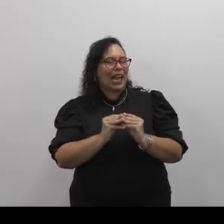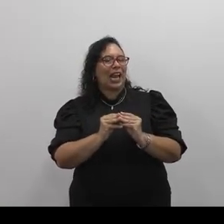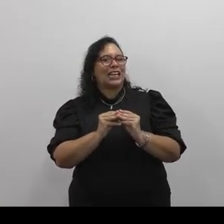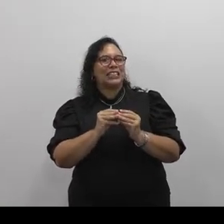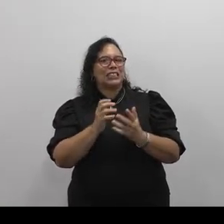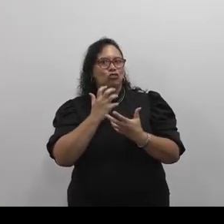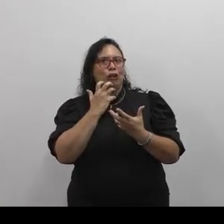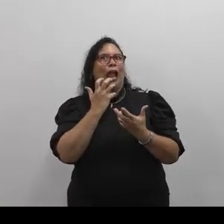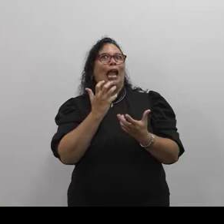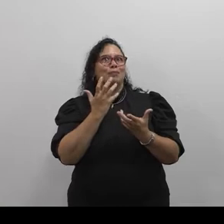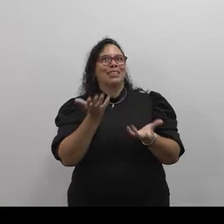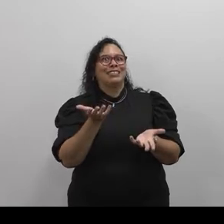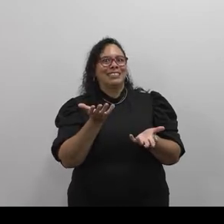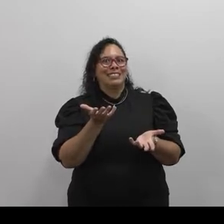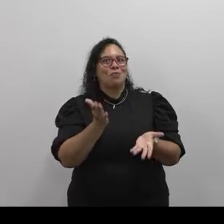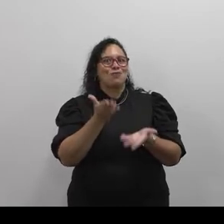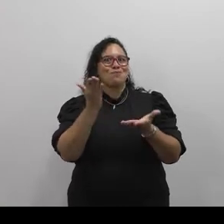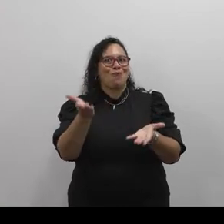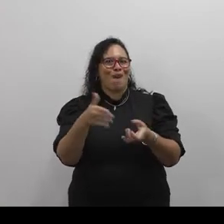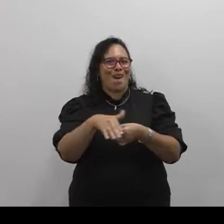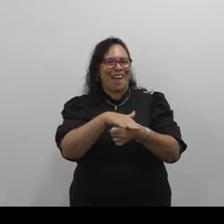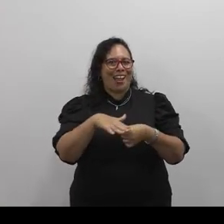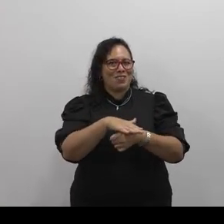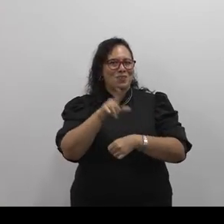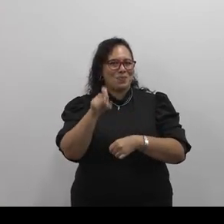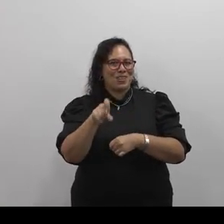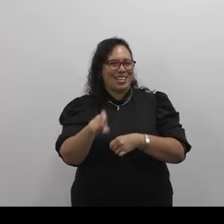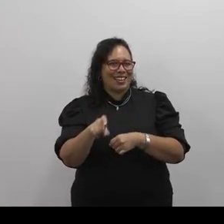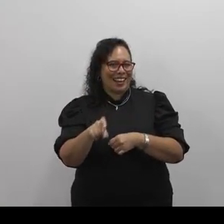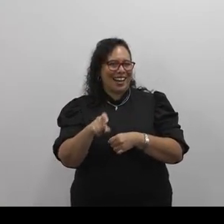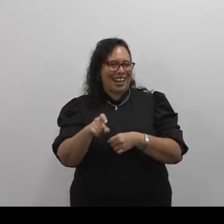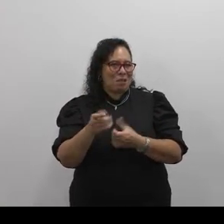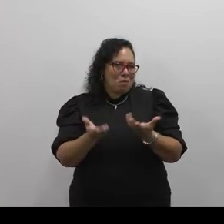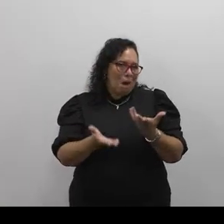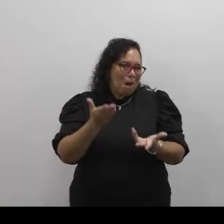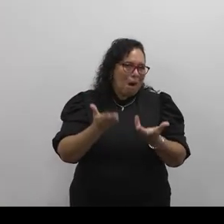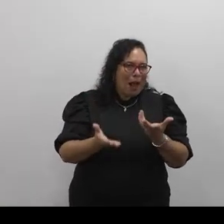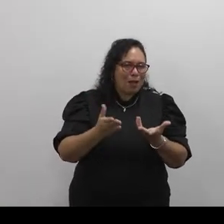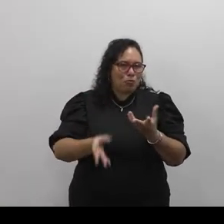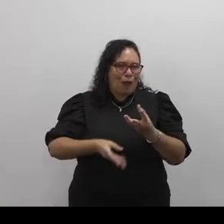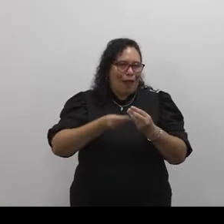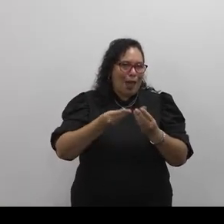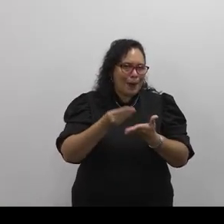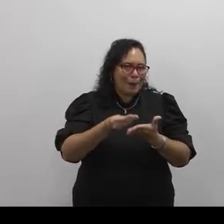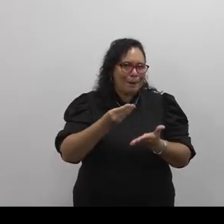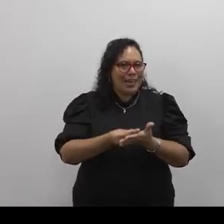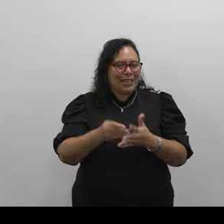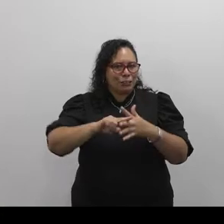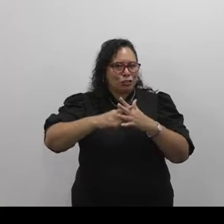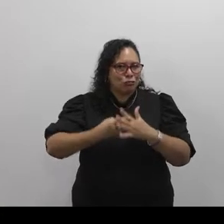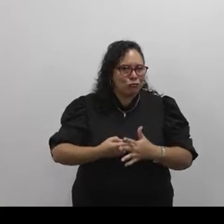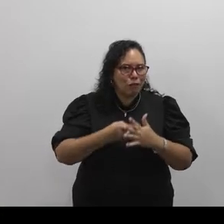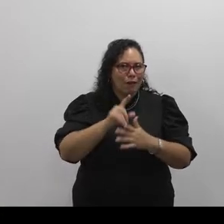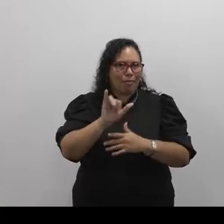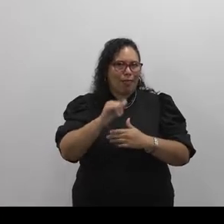screaming out to us in terms of proposed area where we need to perhaps put some dollars to and embark on some